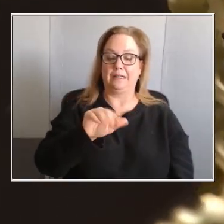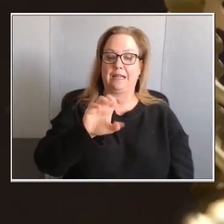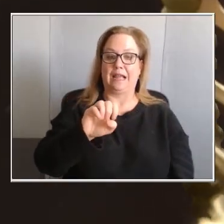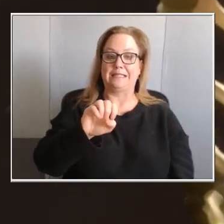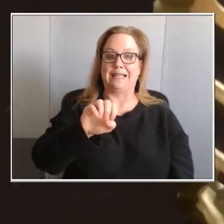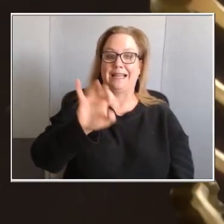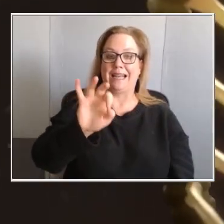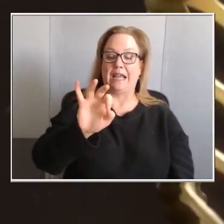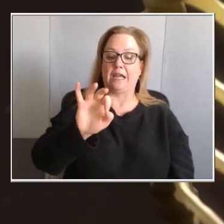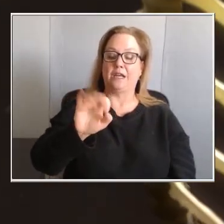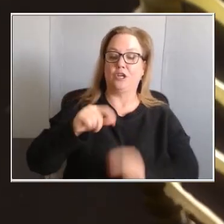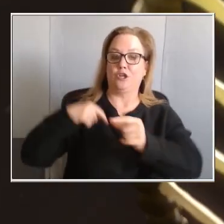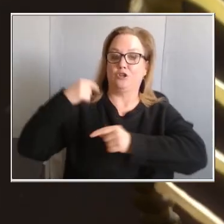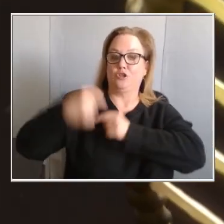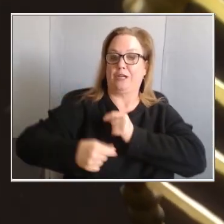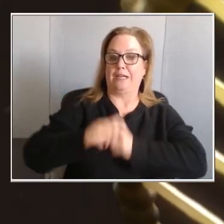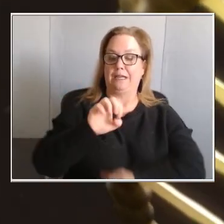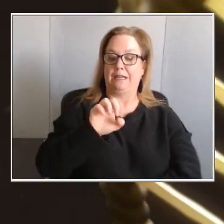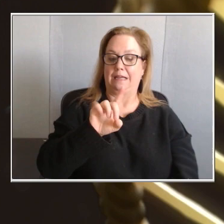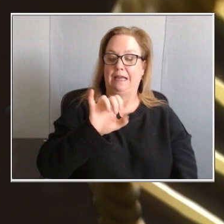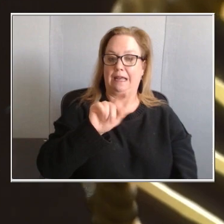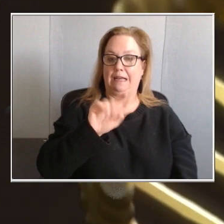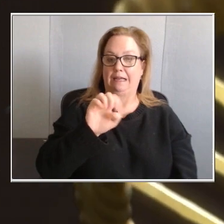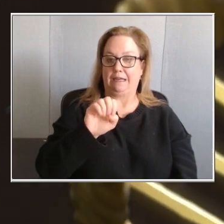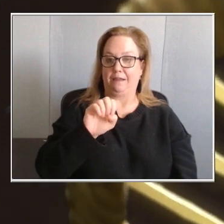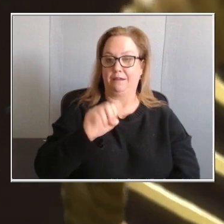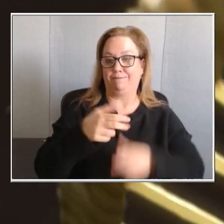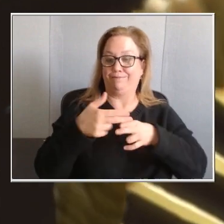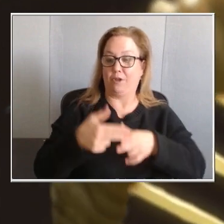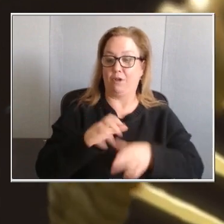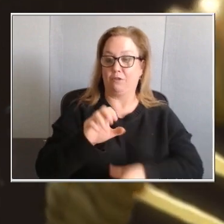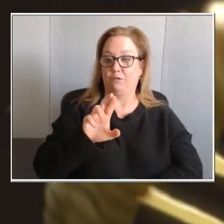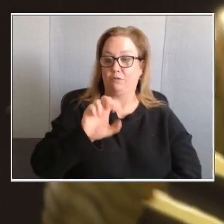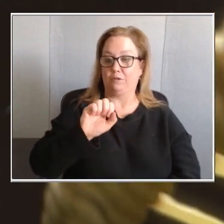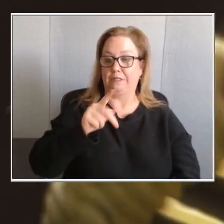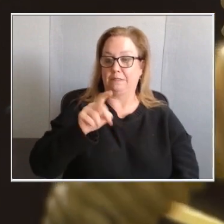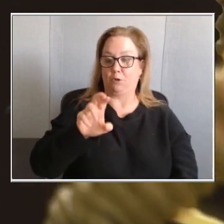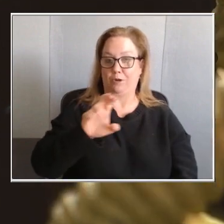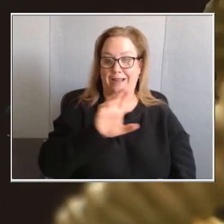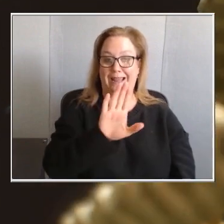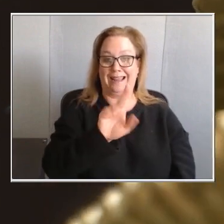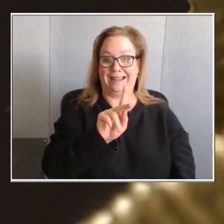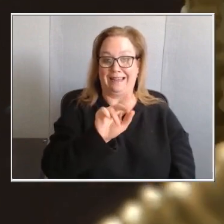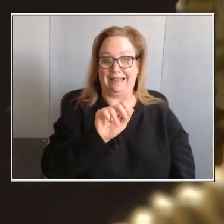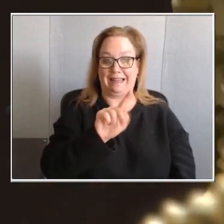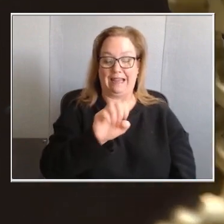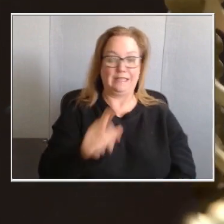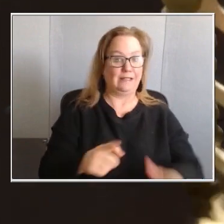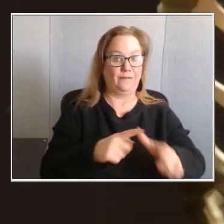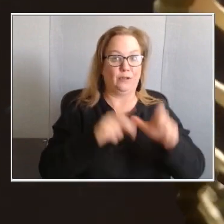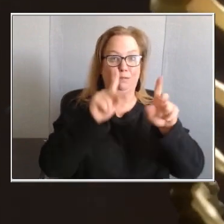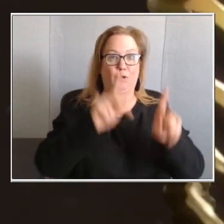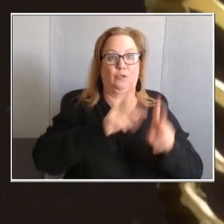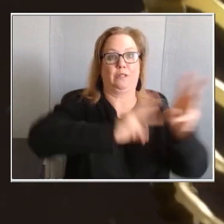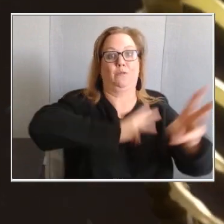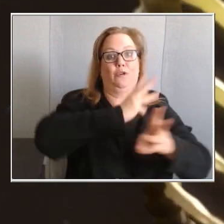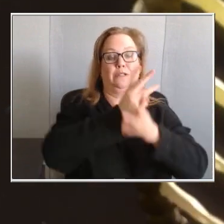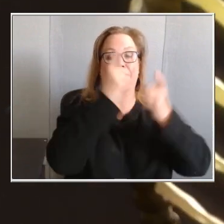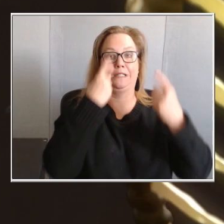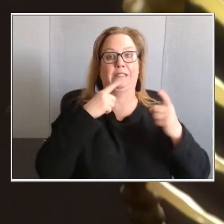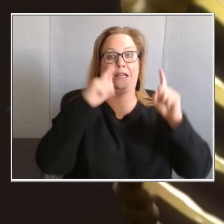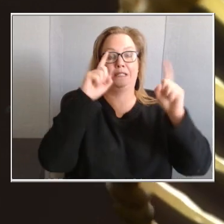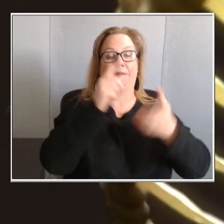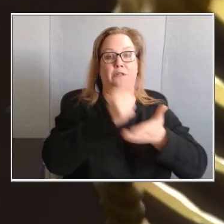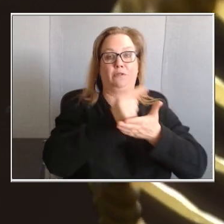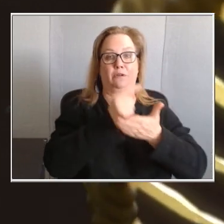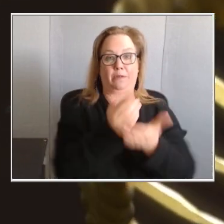editing, but more simply referred to as CRISPR. And Katie is one of the very first in the world to successfully be treated with this